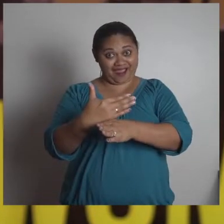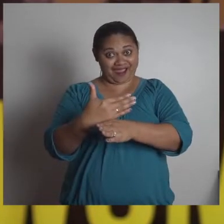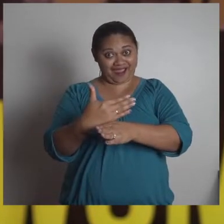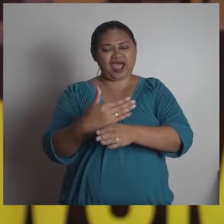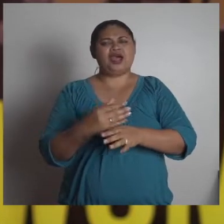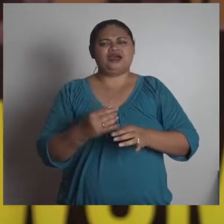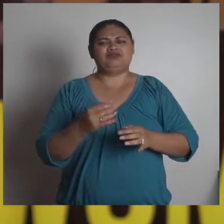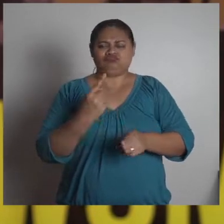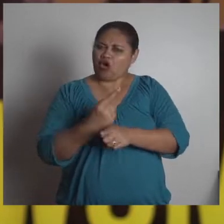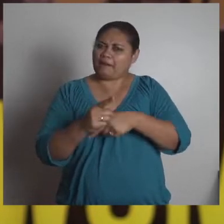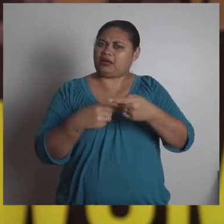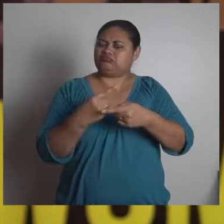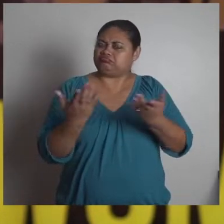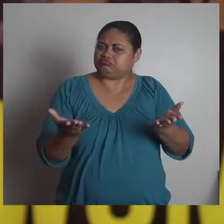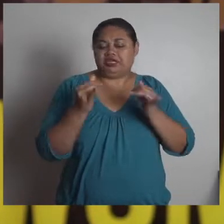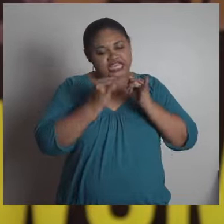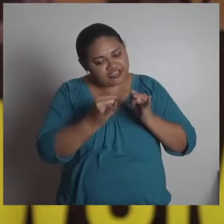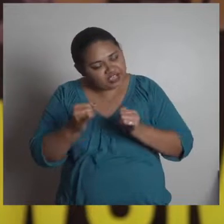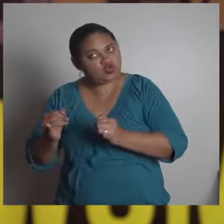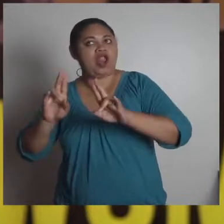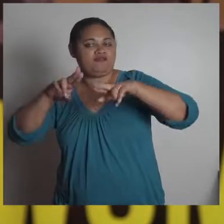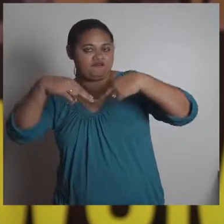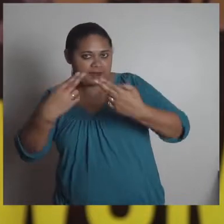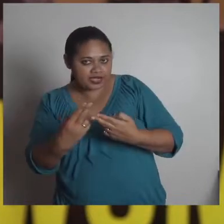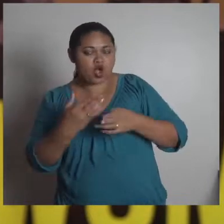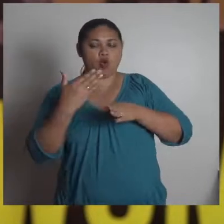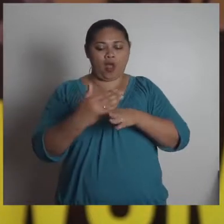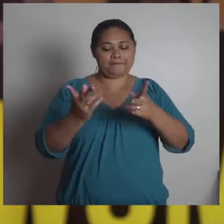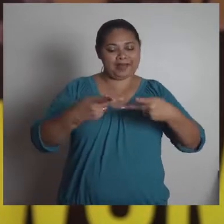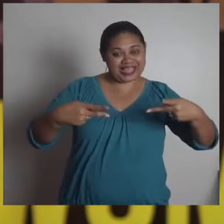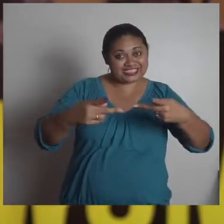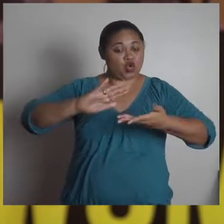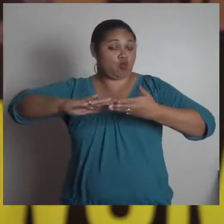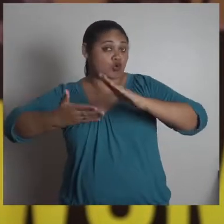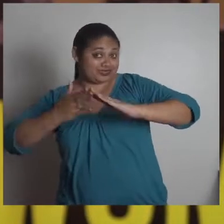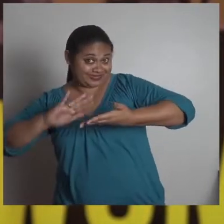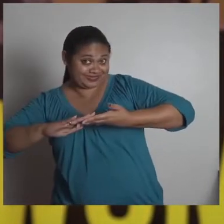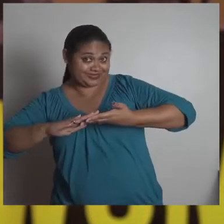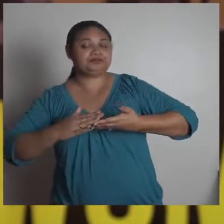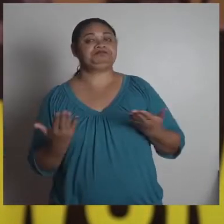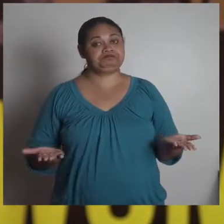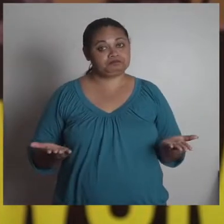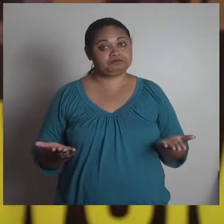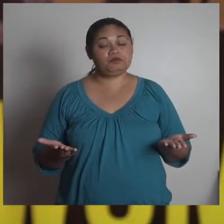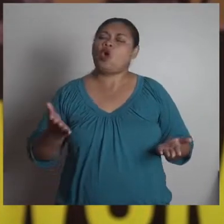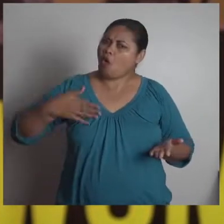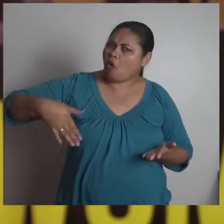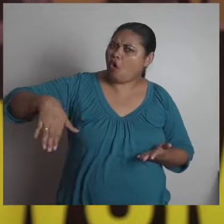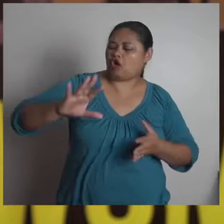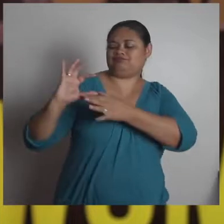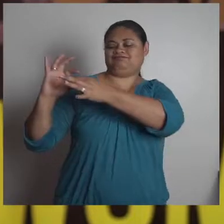our organizational work. So it's about the individuals, it's about family, it's about workplaces and